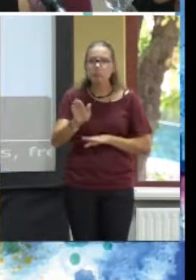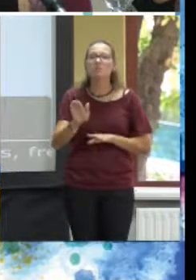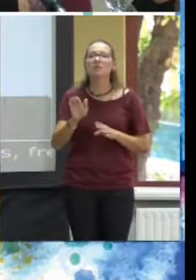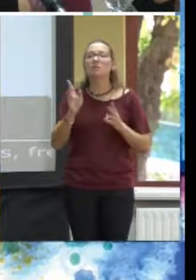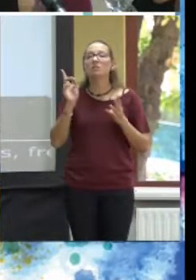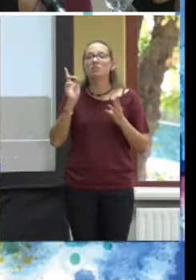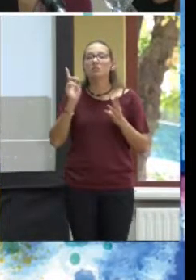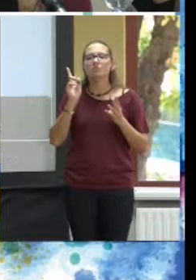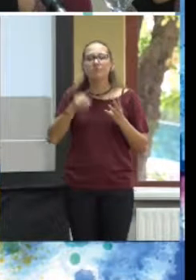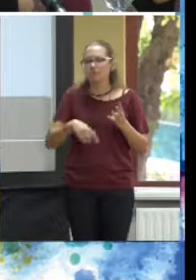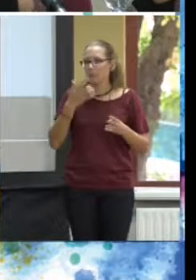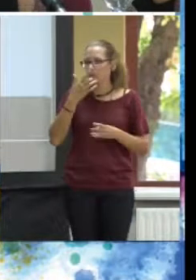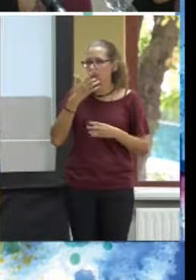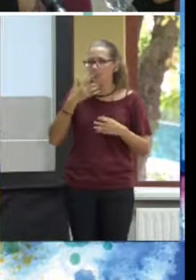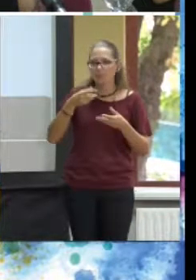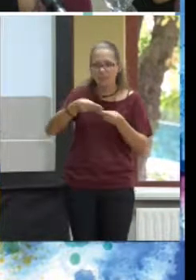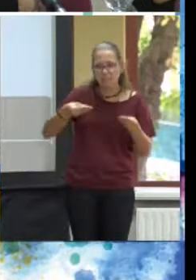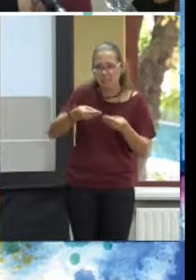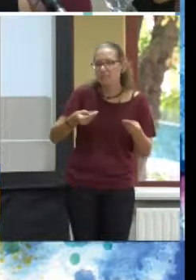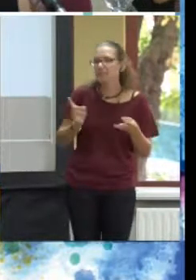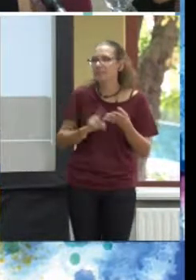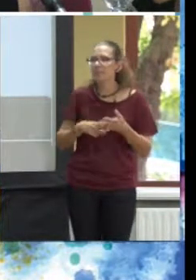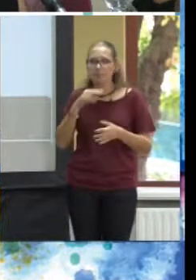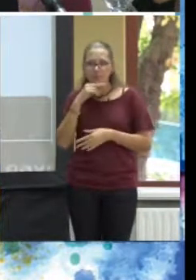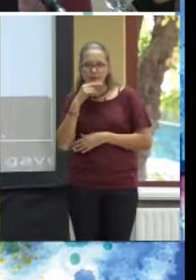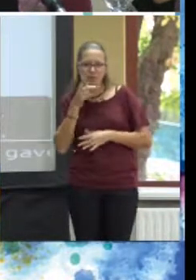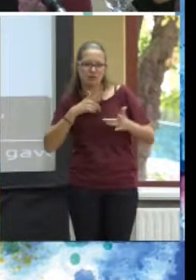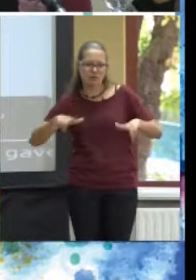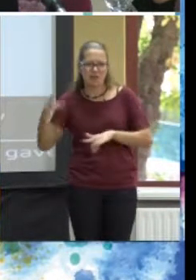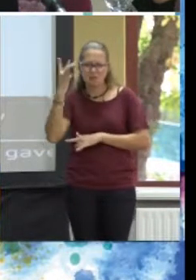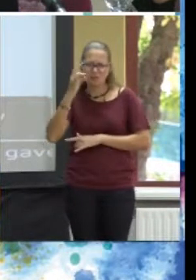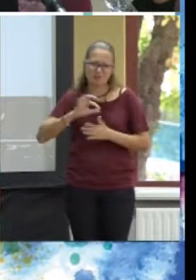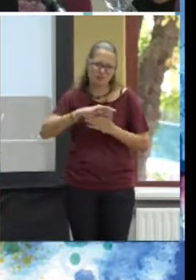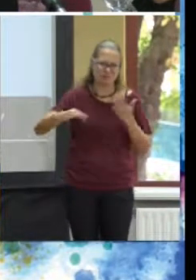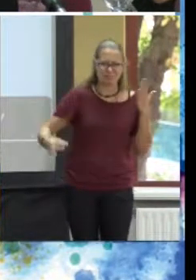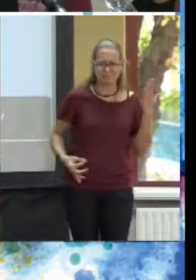give access to the exhibition halls, to the lockers,